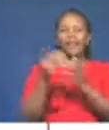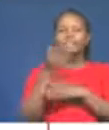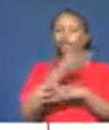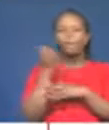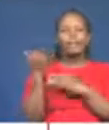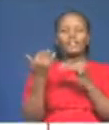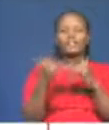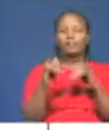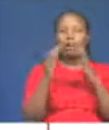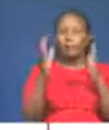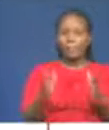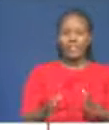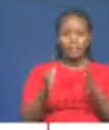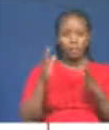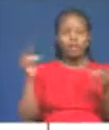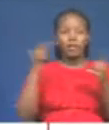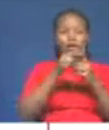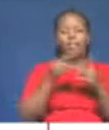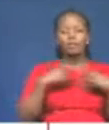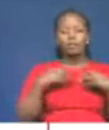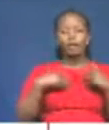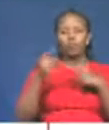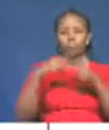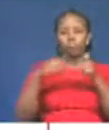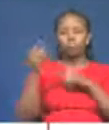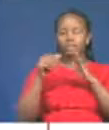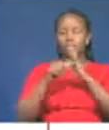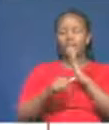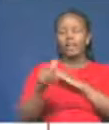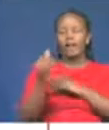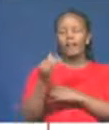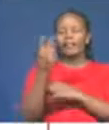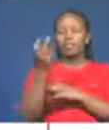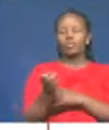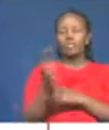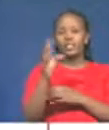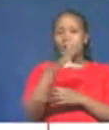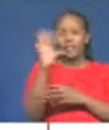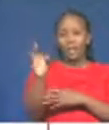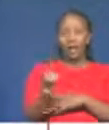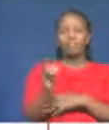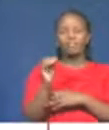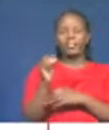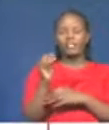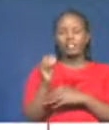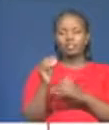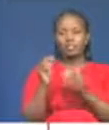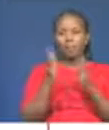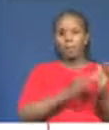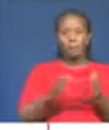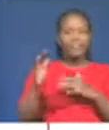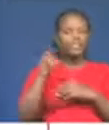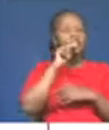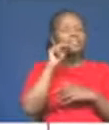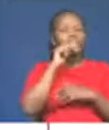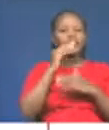to secure slots in the Under-20 Africa Junior Chess Championships set for Algeria next month. The two